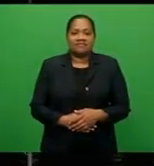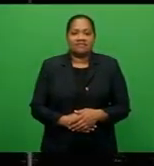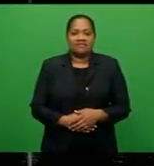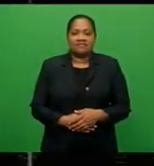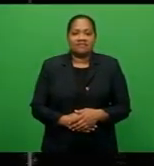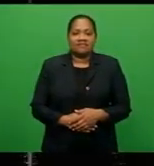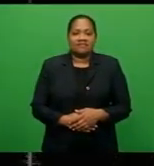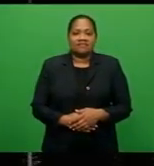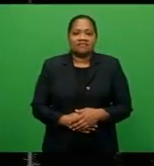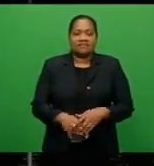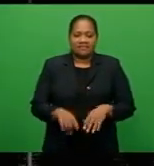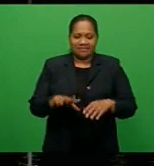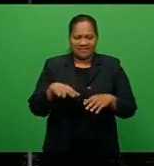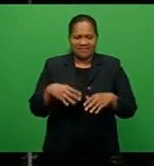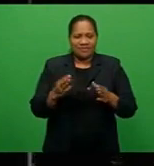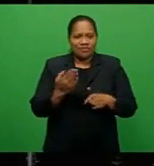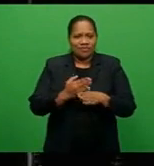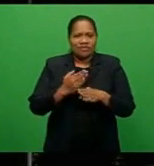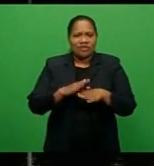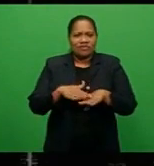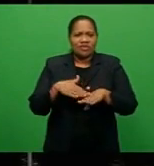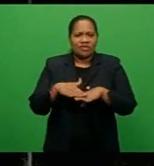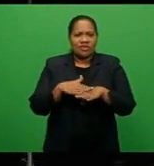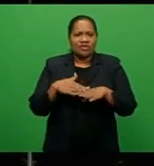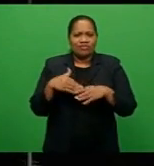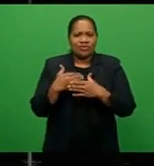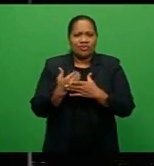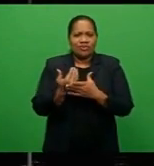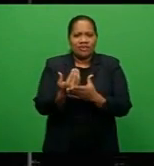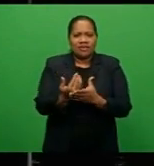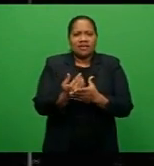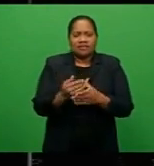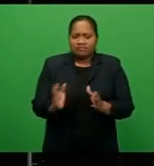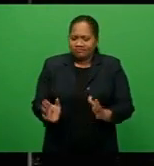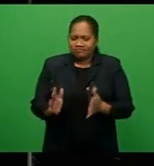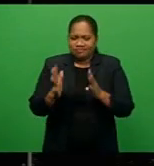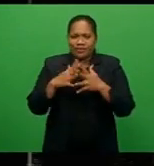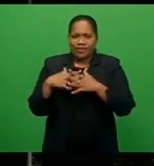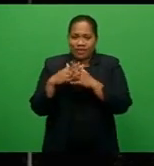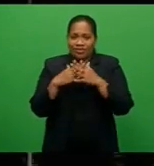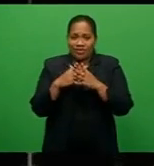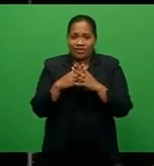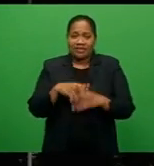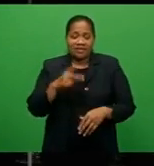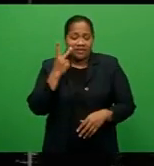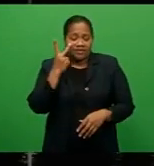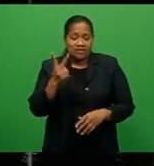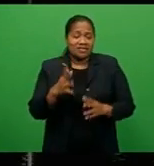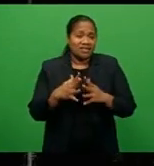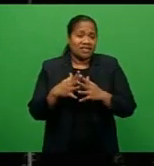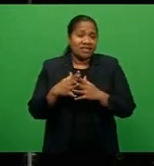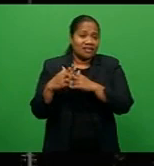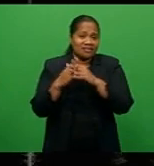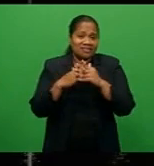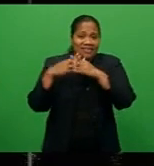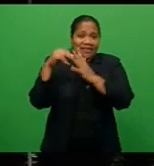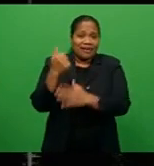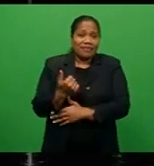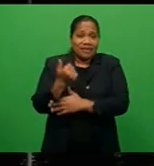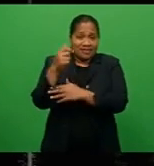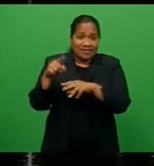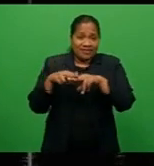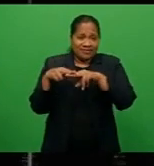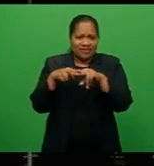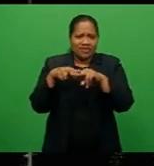The efforts of the Blue Lane Initiative have been praised by American yachties. During a visit by the U.S. Ambassador to Fiji, Joseph Sella, to his